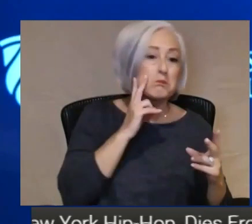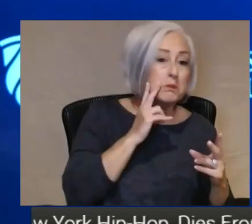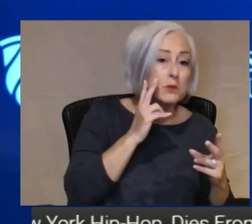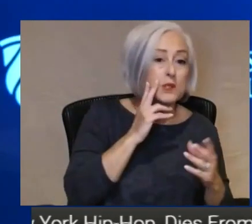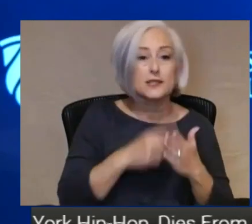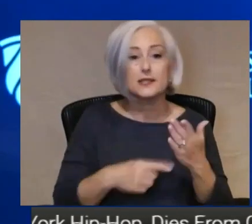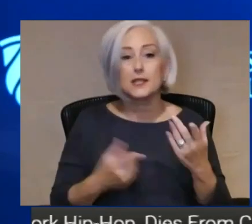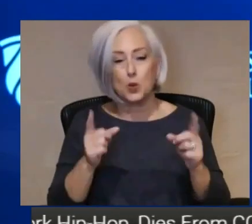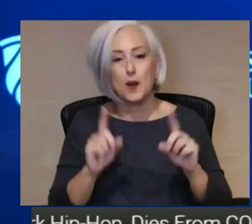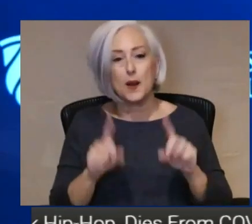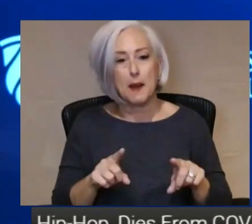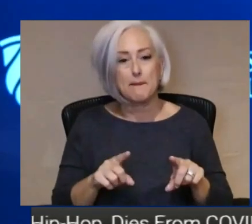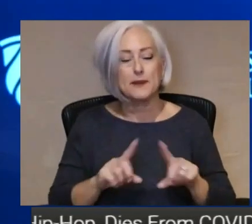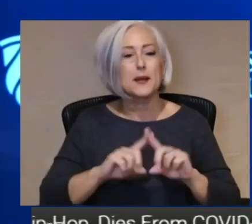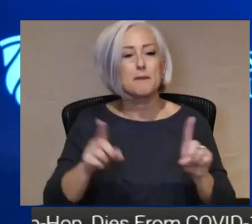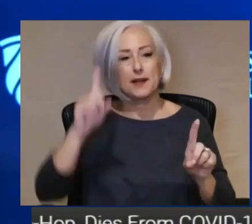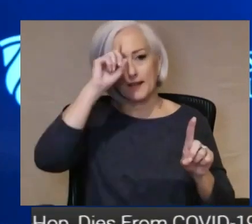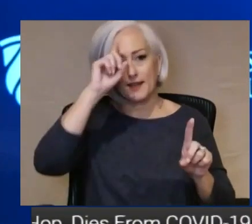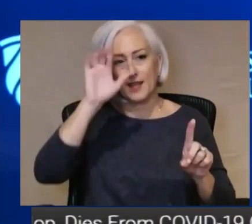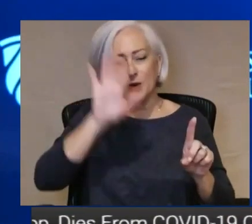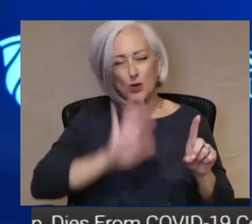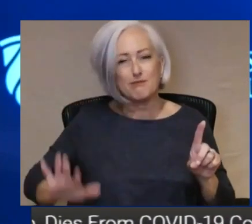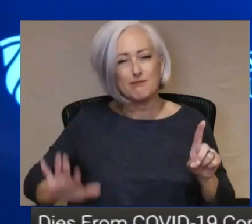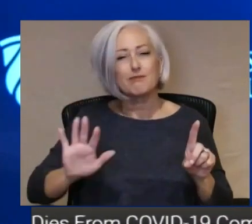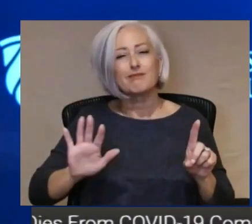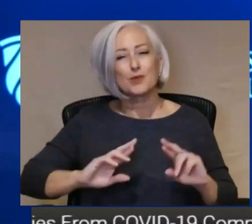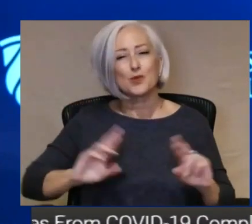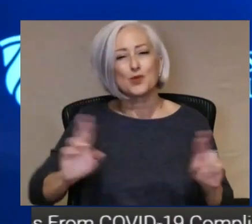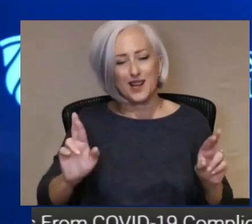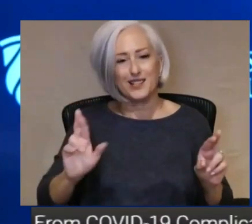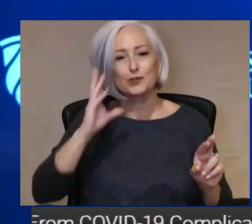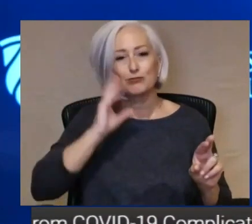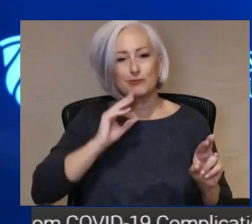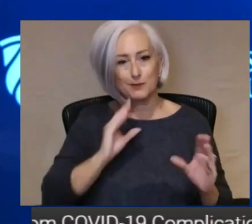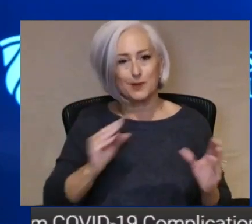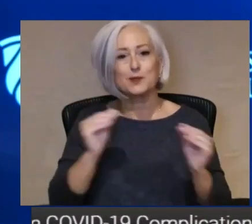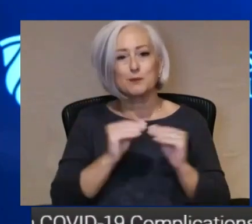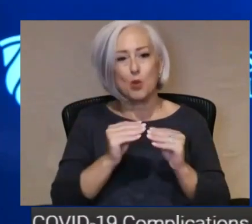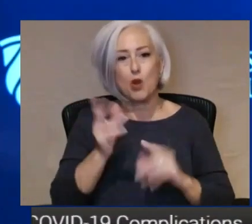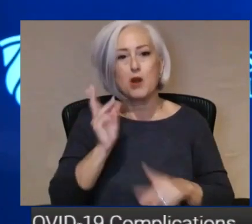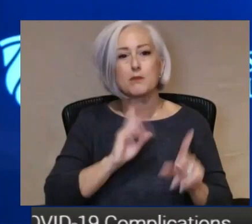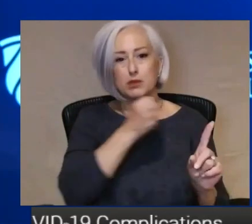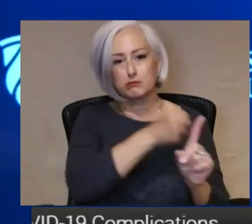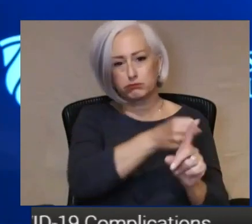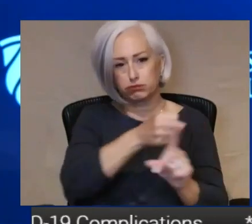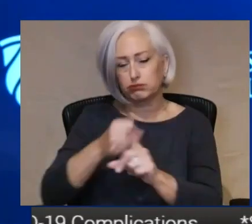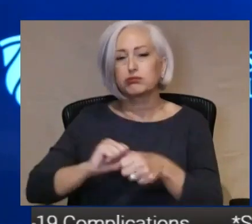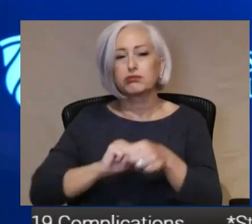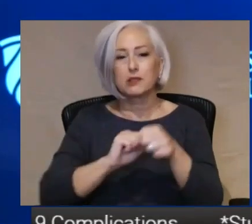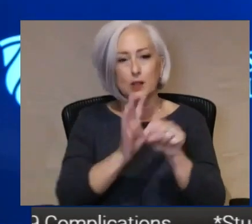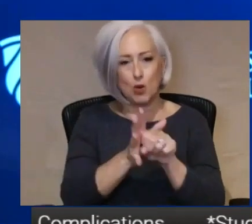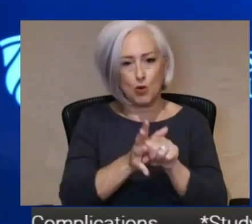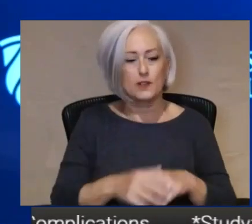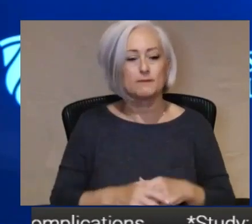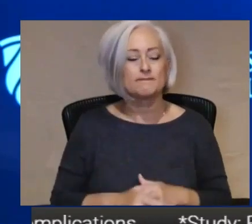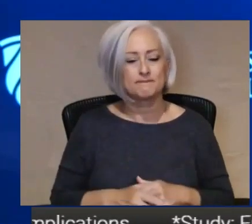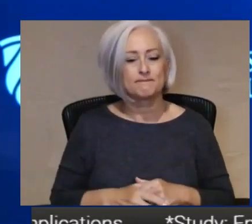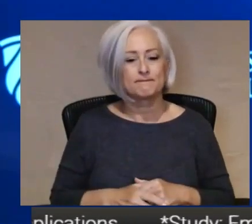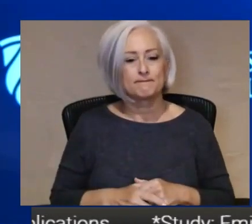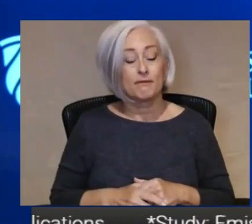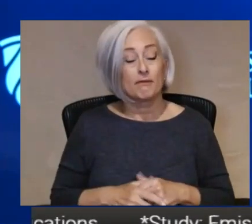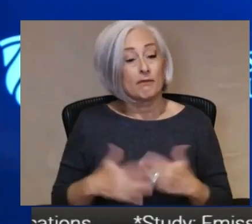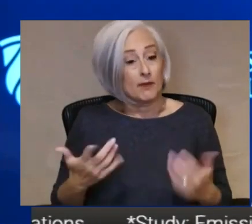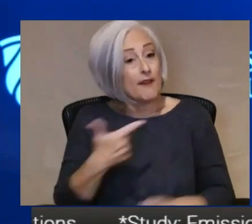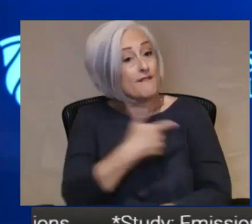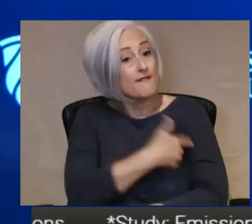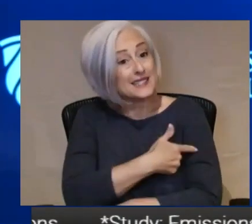think we're about ready to experience another wave, unfortunately. And what we have to know is that if the vaccination still keeps